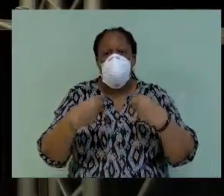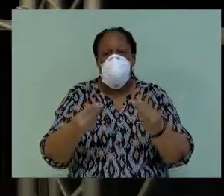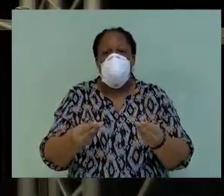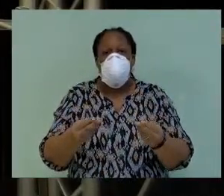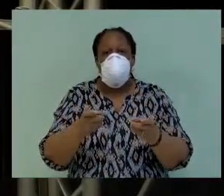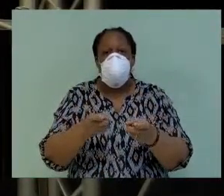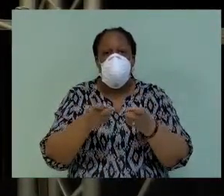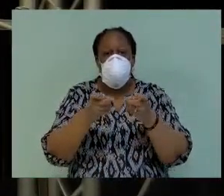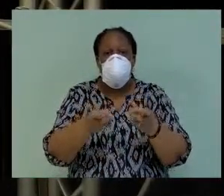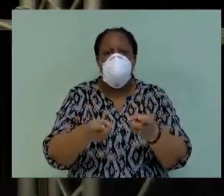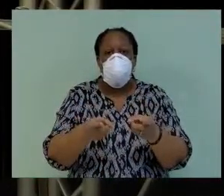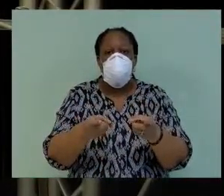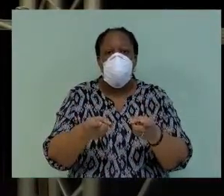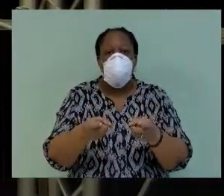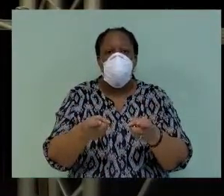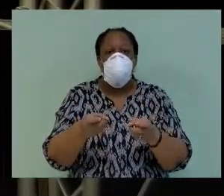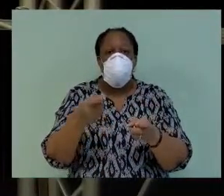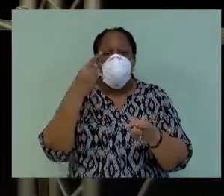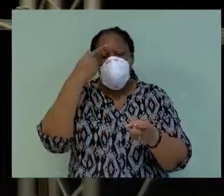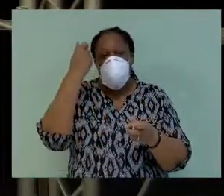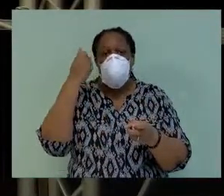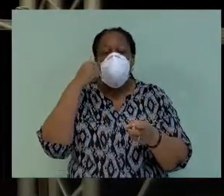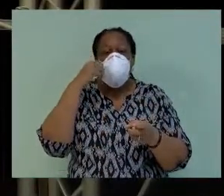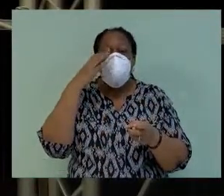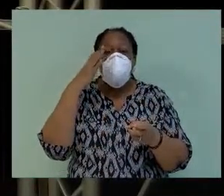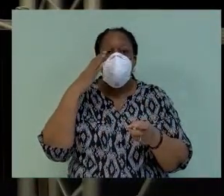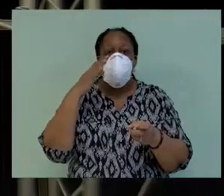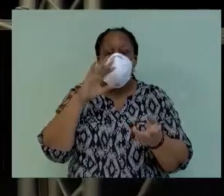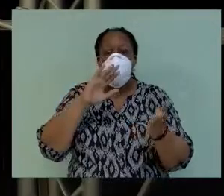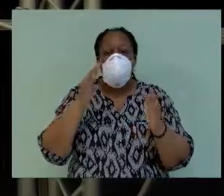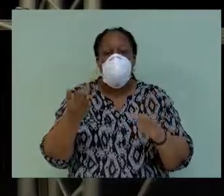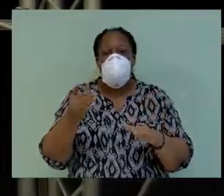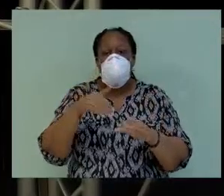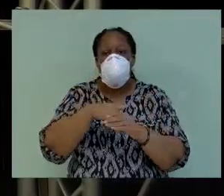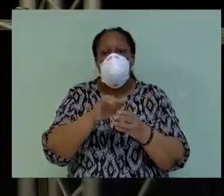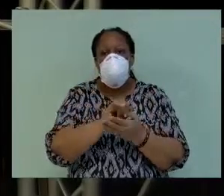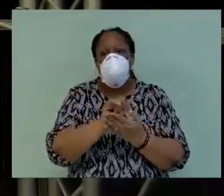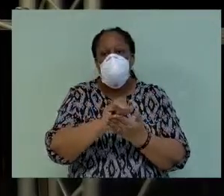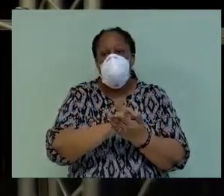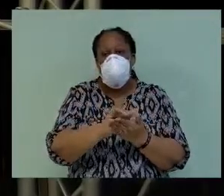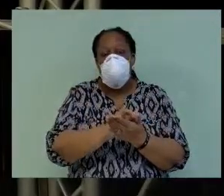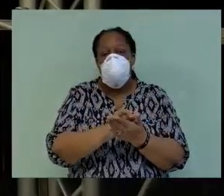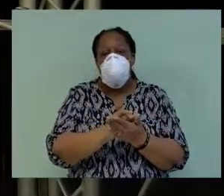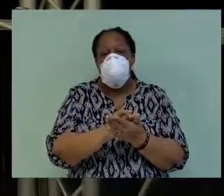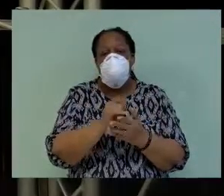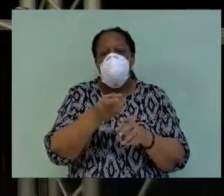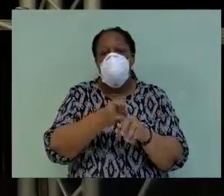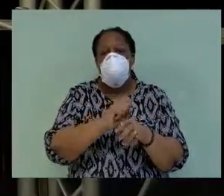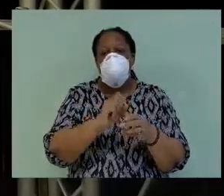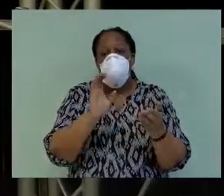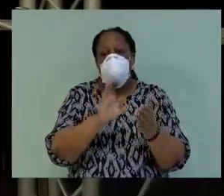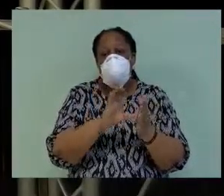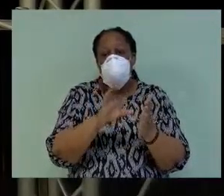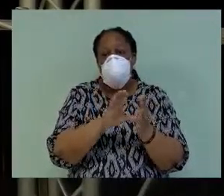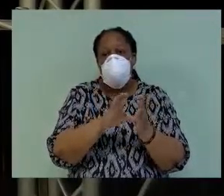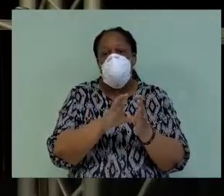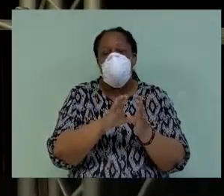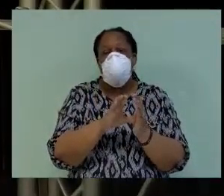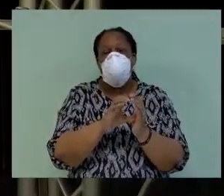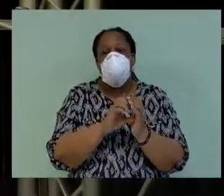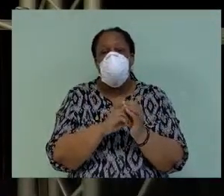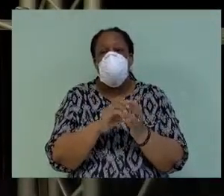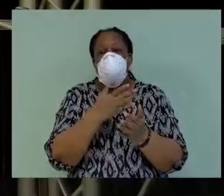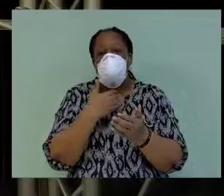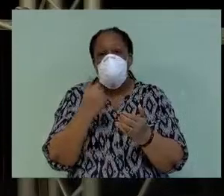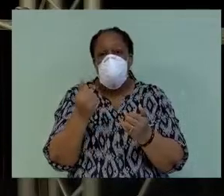certain that things will be needed. The sanitizing stations and so on. And so we